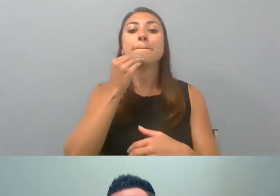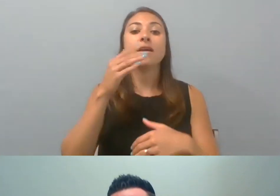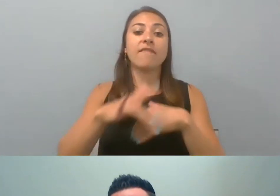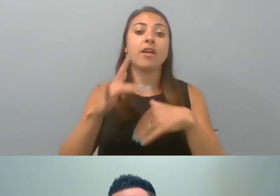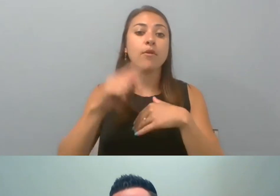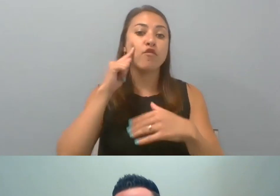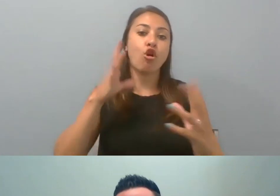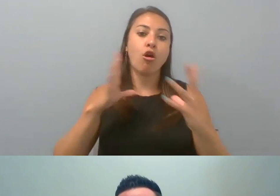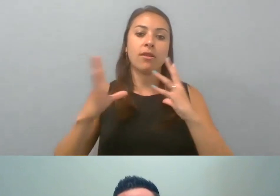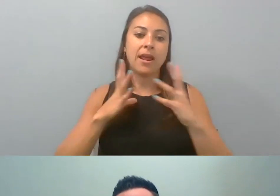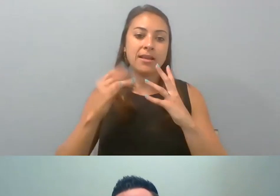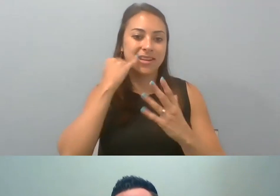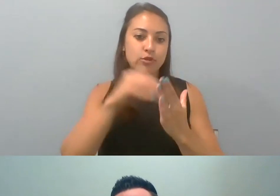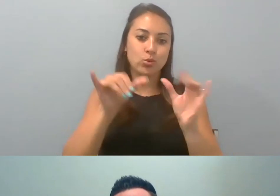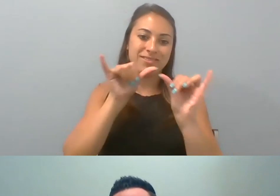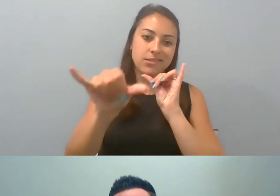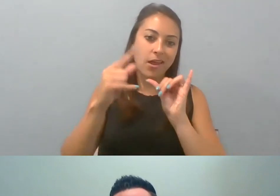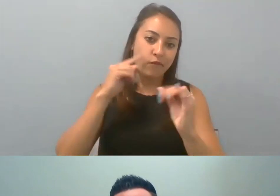if you can speak to what